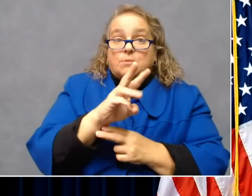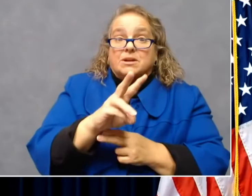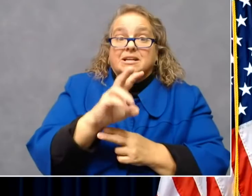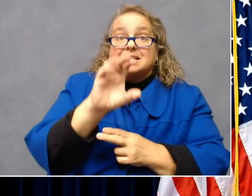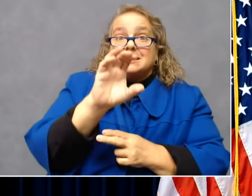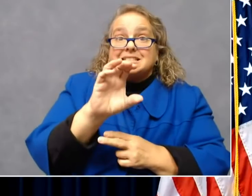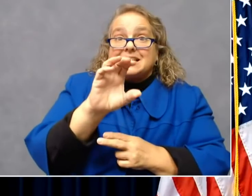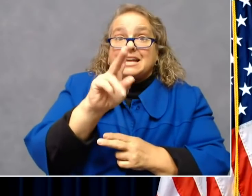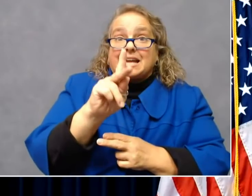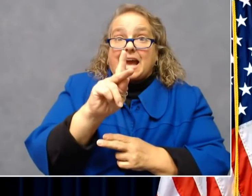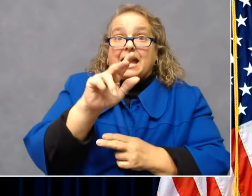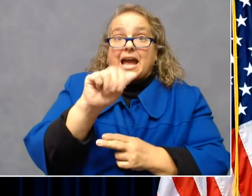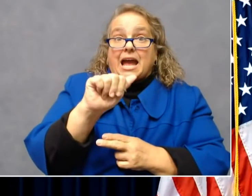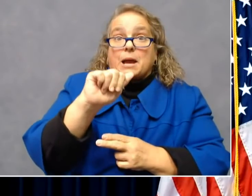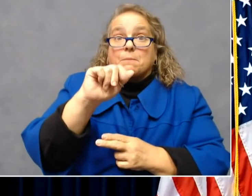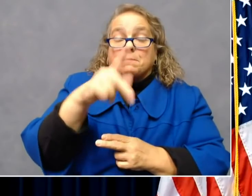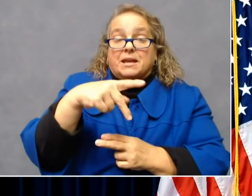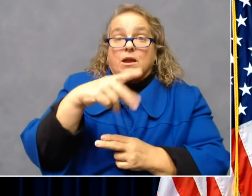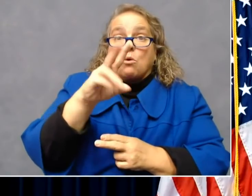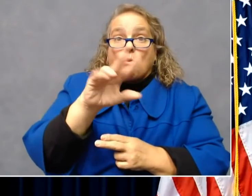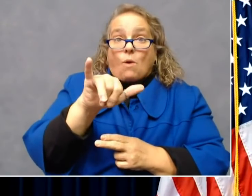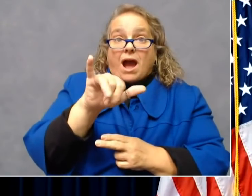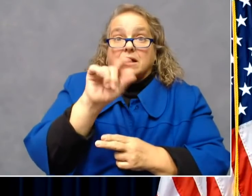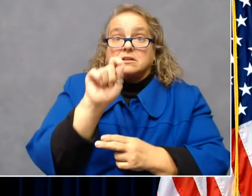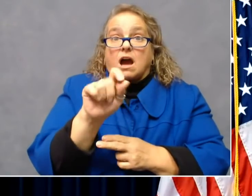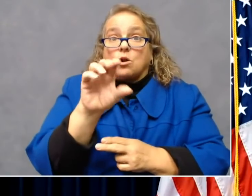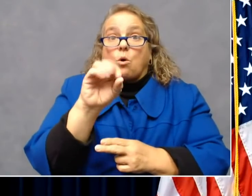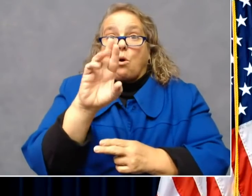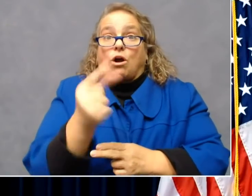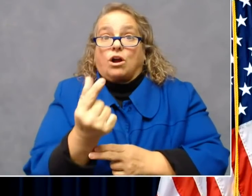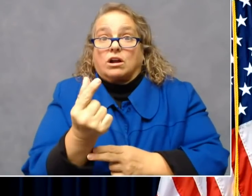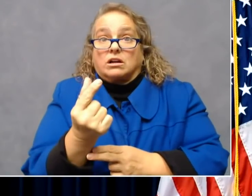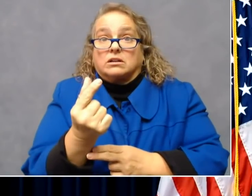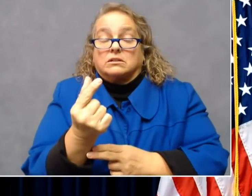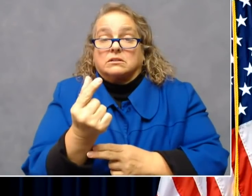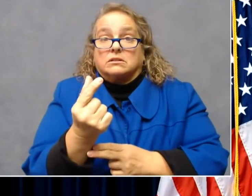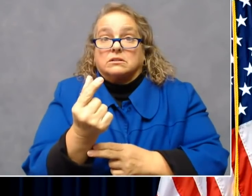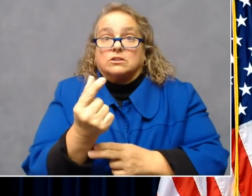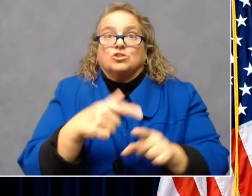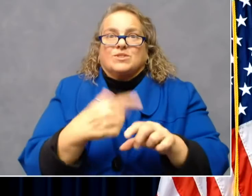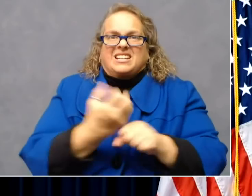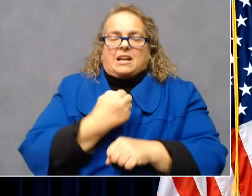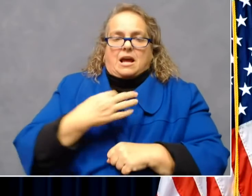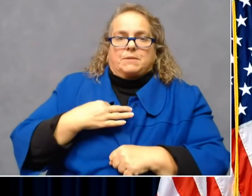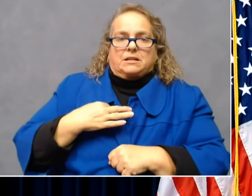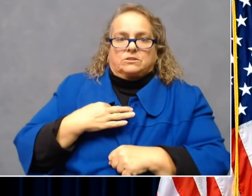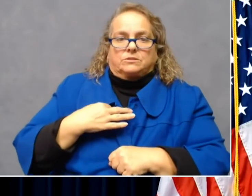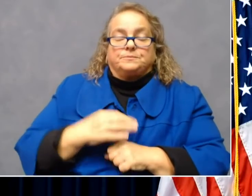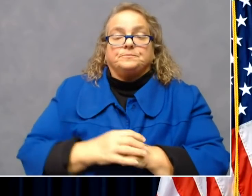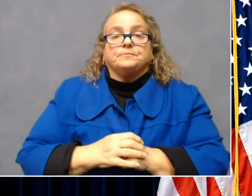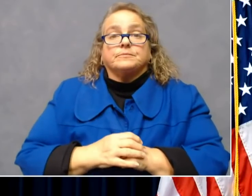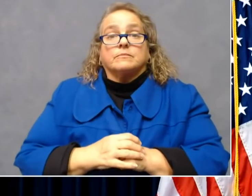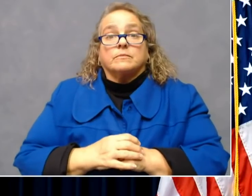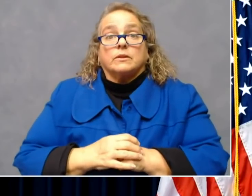www.capky.org. All right, last update on one of our funds that's out there. This one is to assist restaurants and